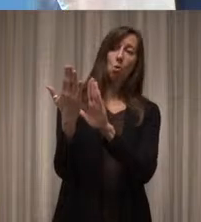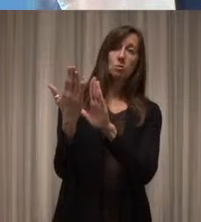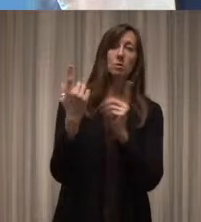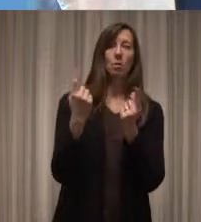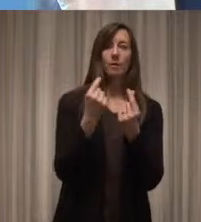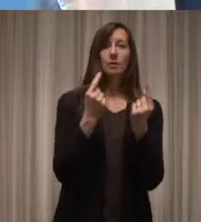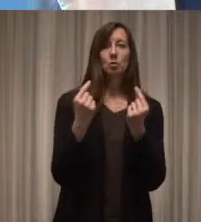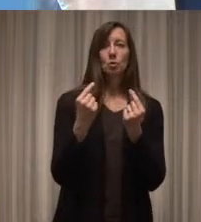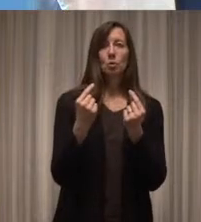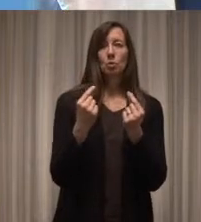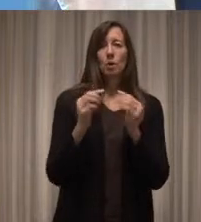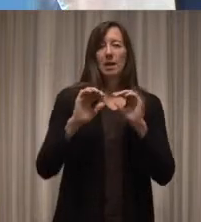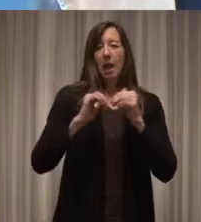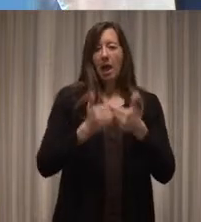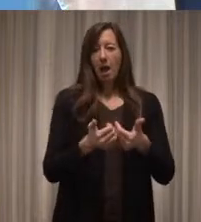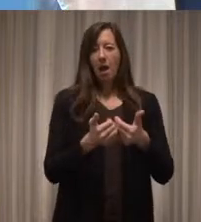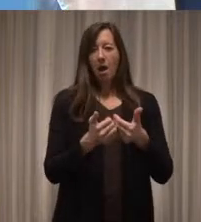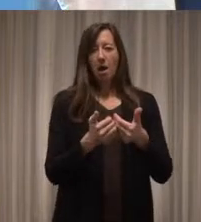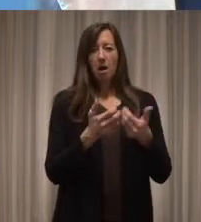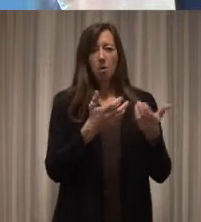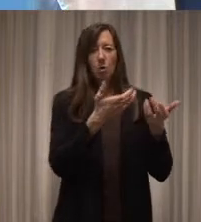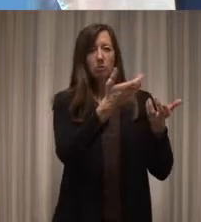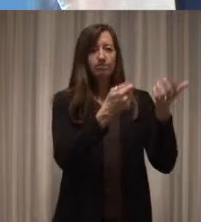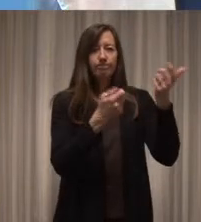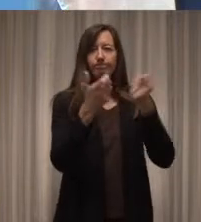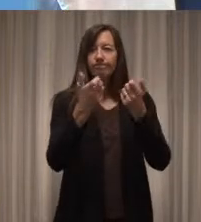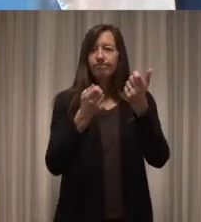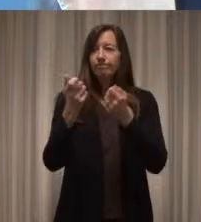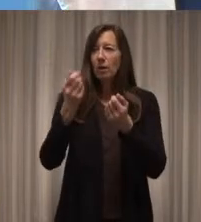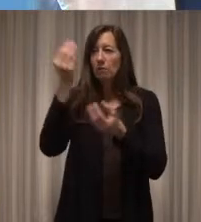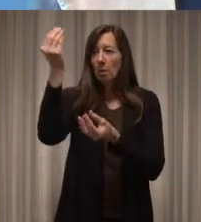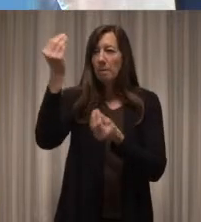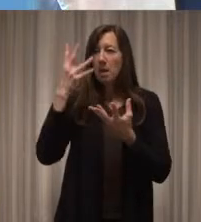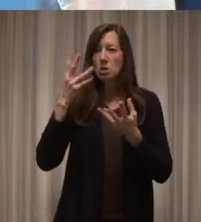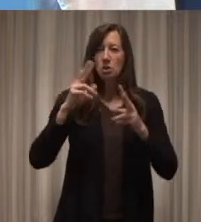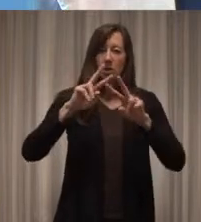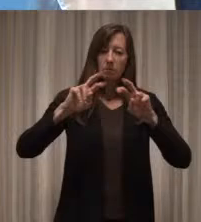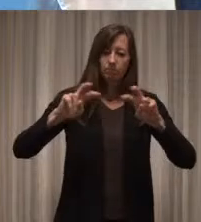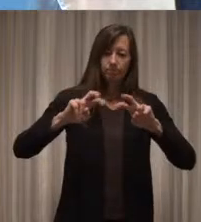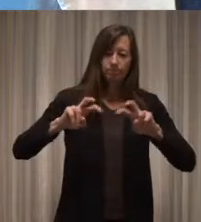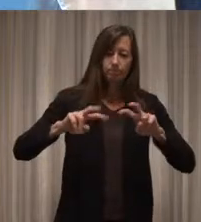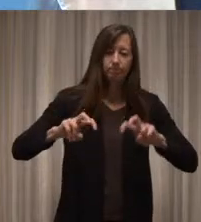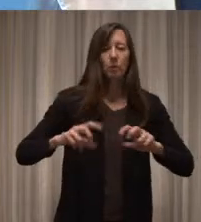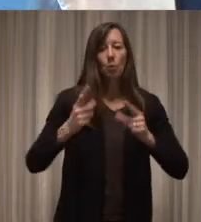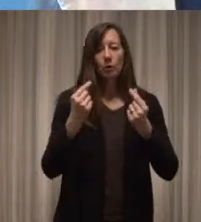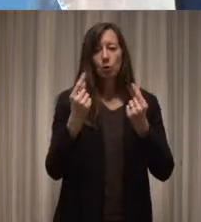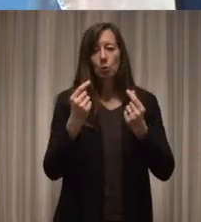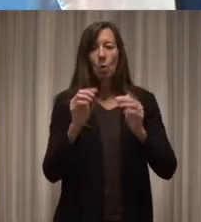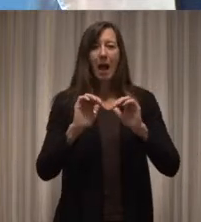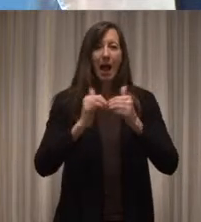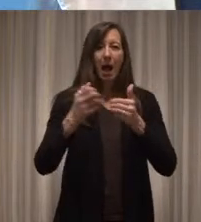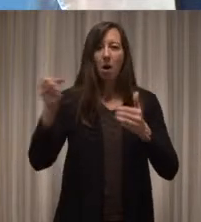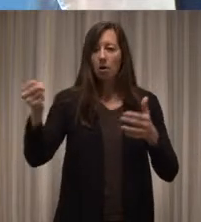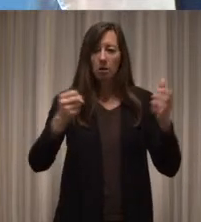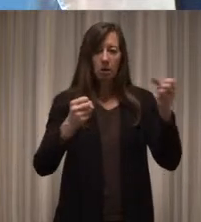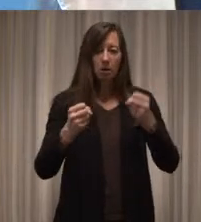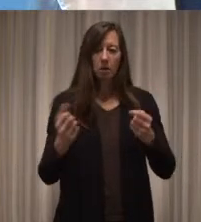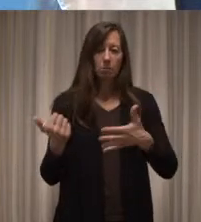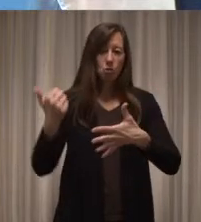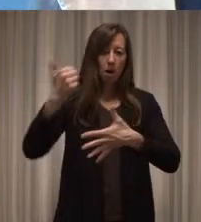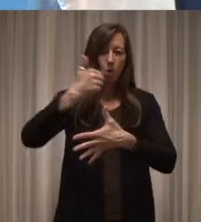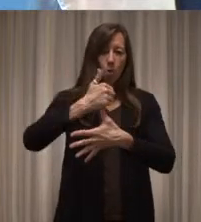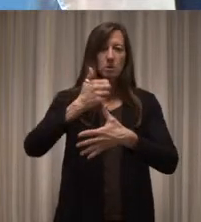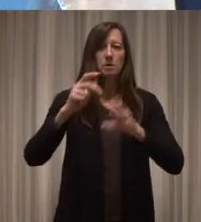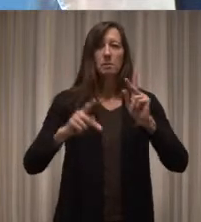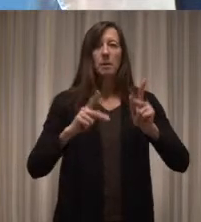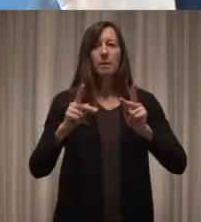data-driven approach behind it and laid out these categories. And I'm sure the number one question from folks is, okay, so